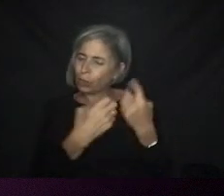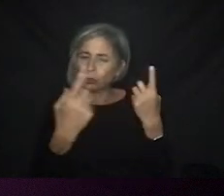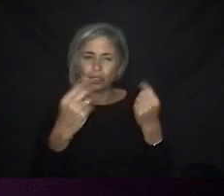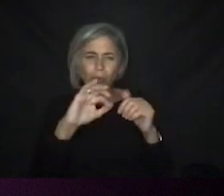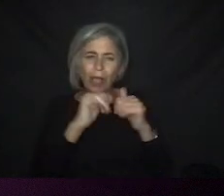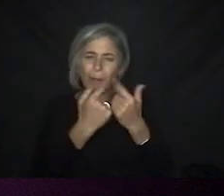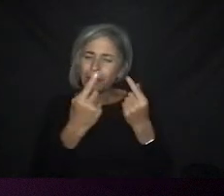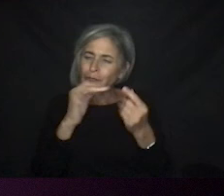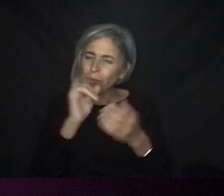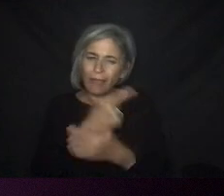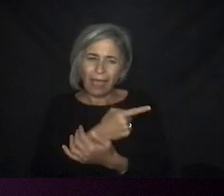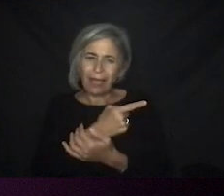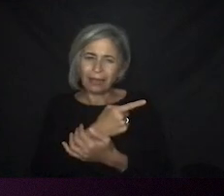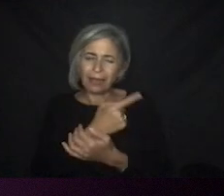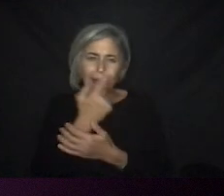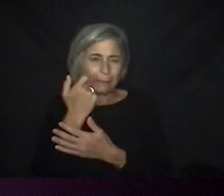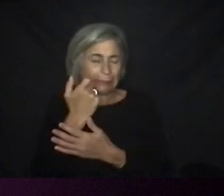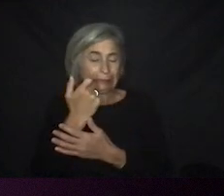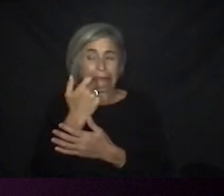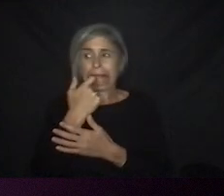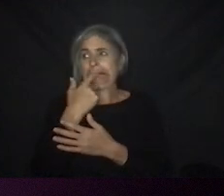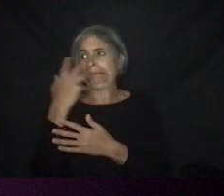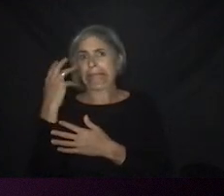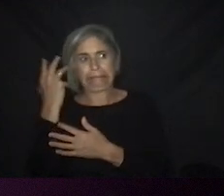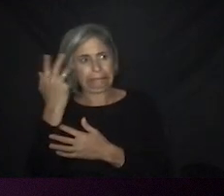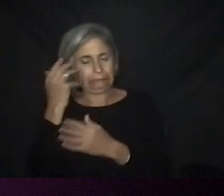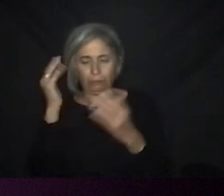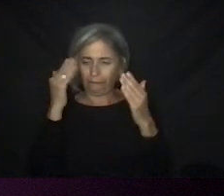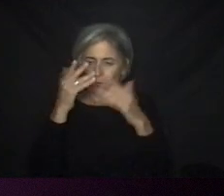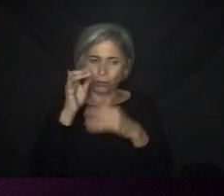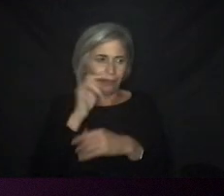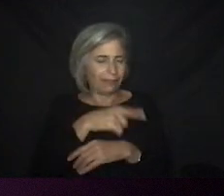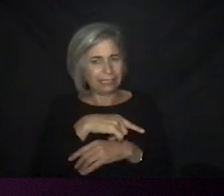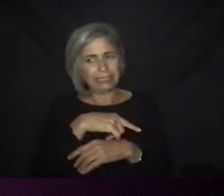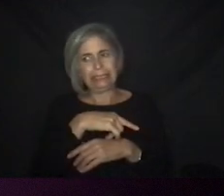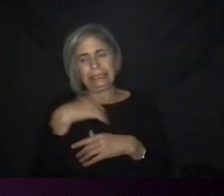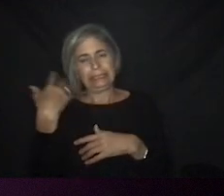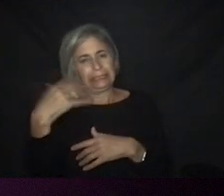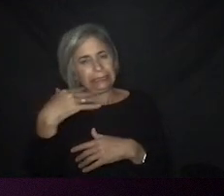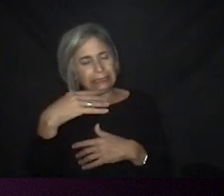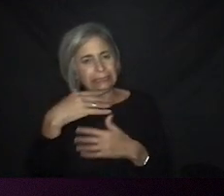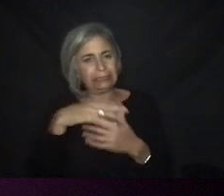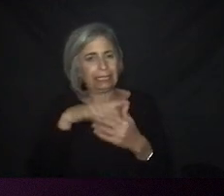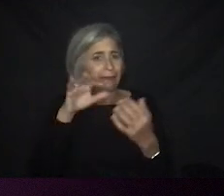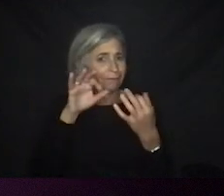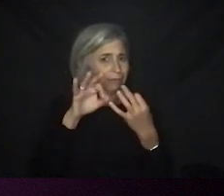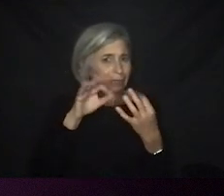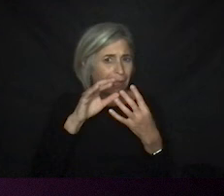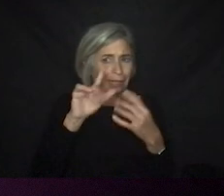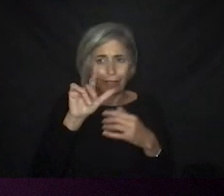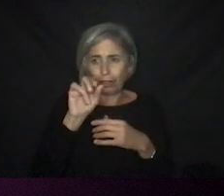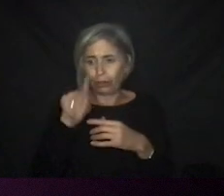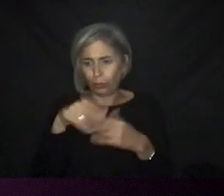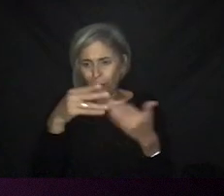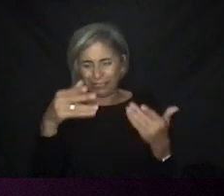going to do that? And so because of that, we're like, we're just going to focus on this. These kind of like are a feedback loop here.